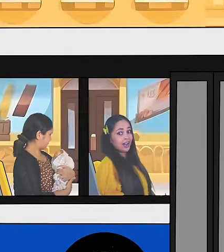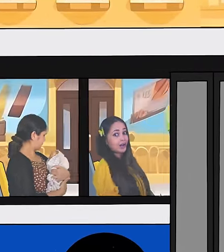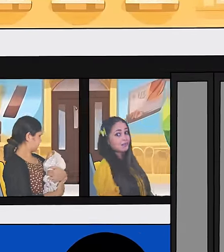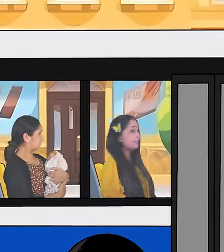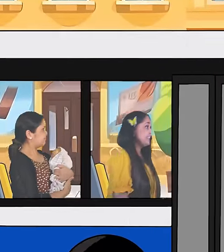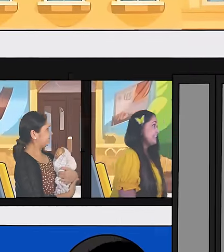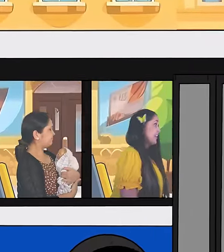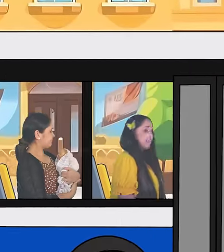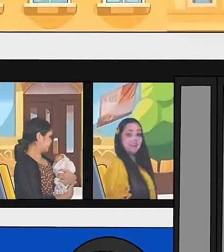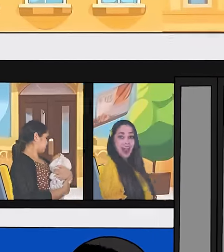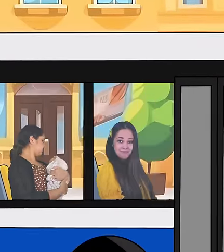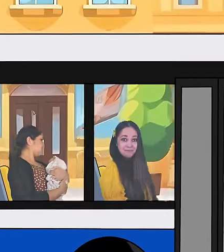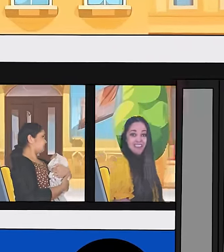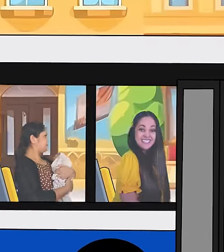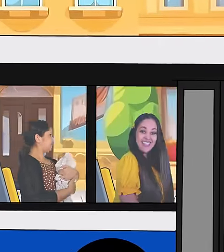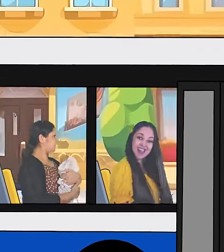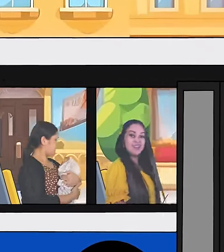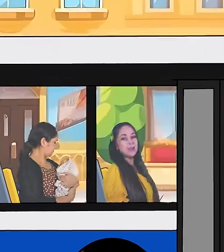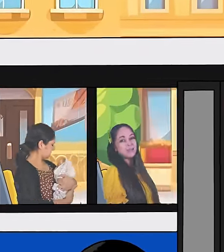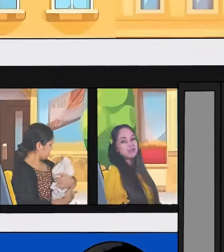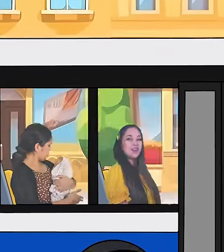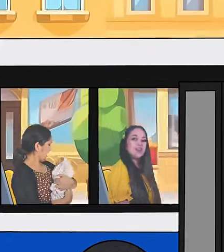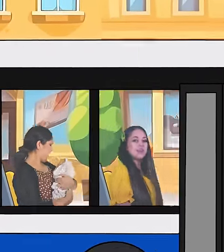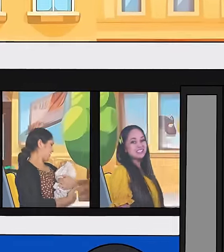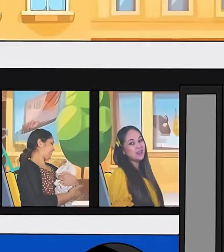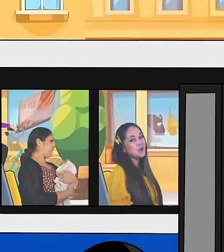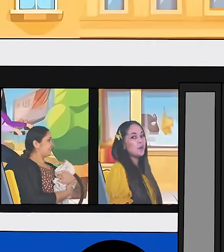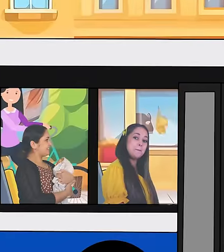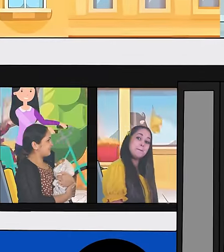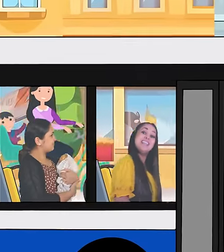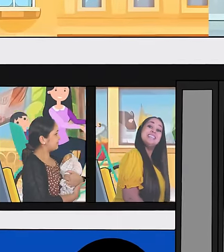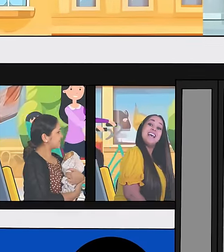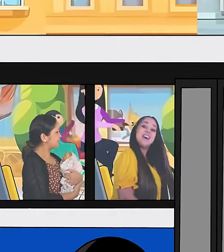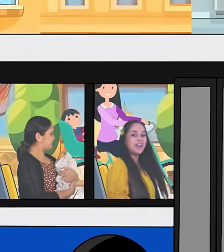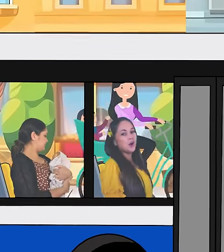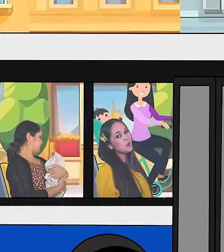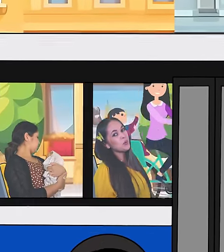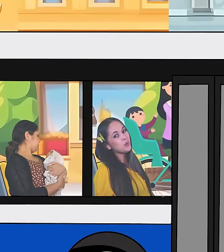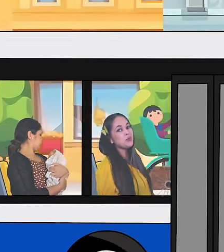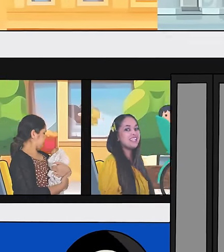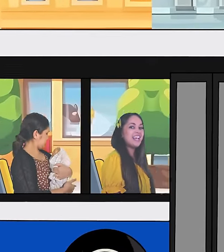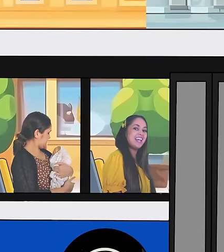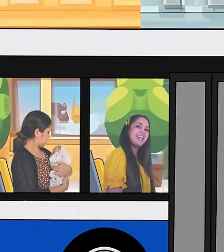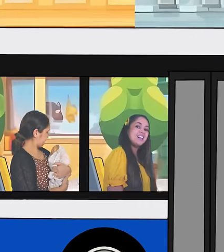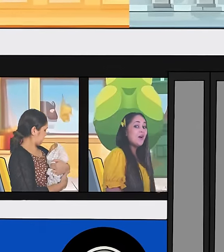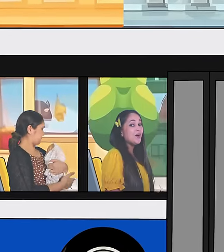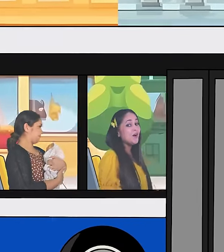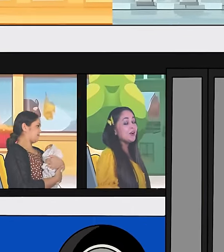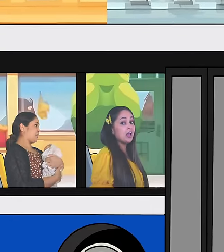down, up and down, up and down. The people on the bus go up and down all